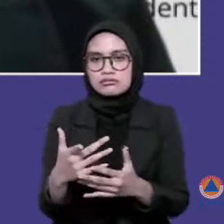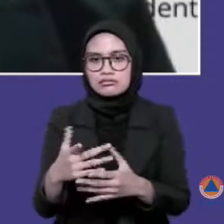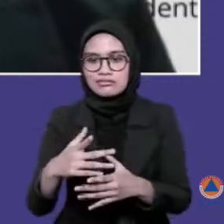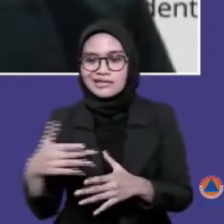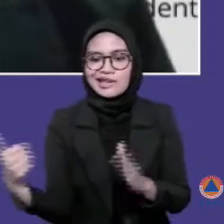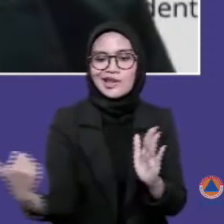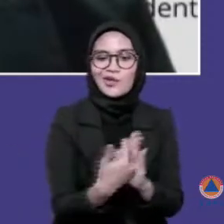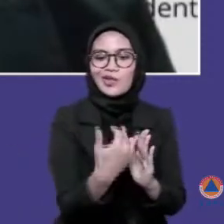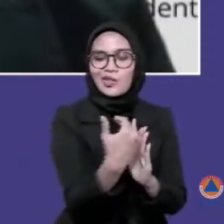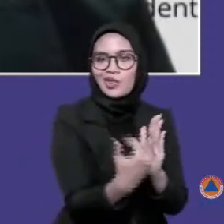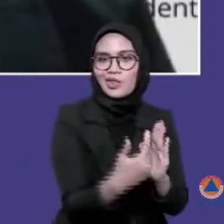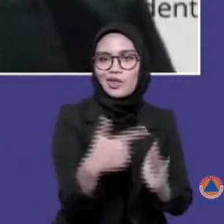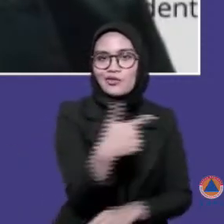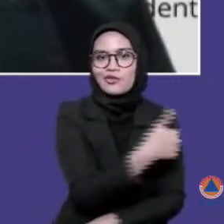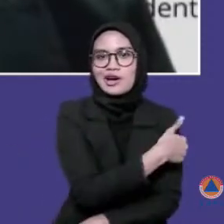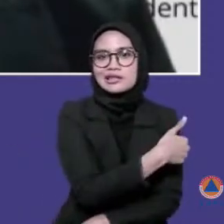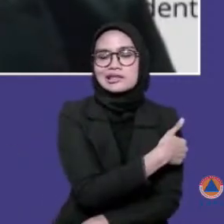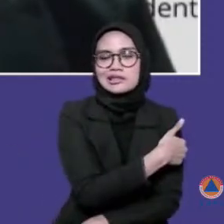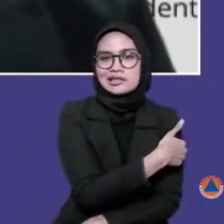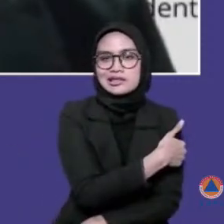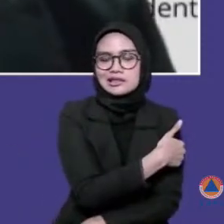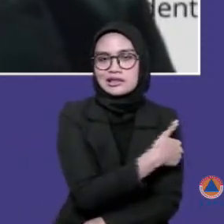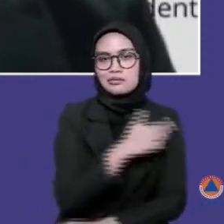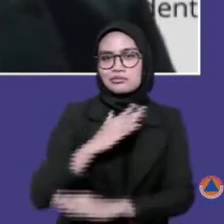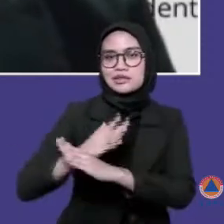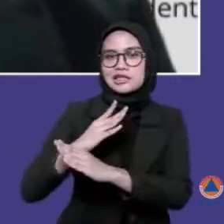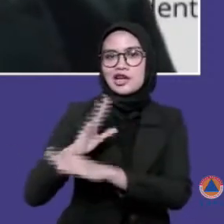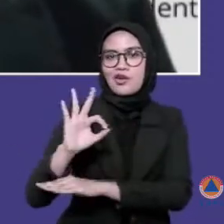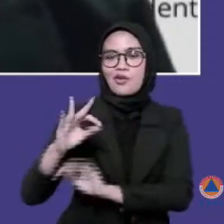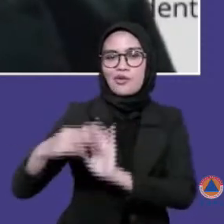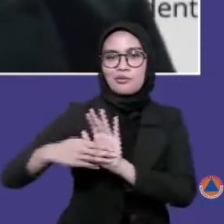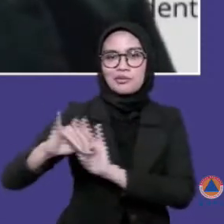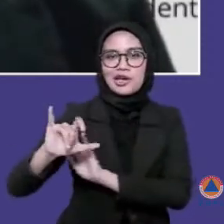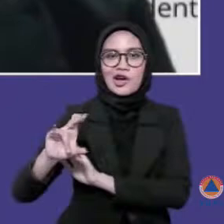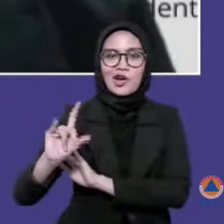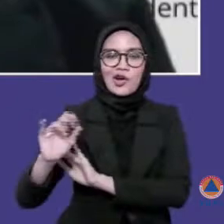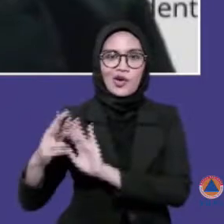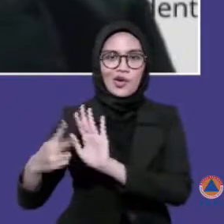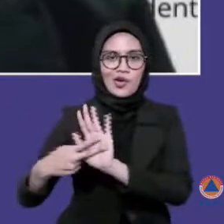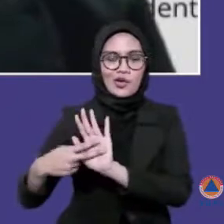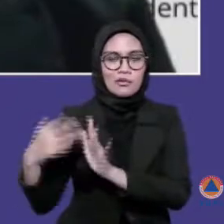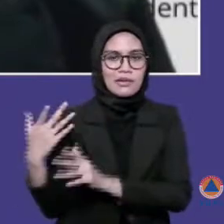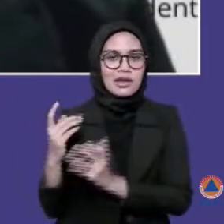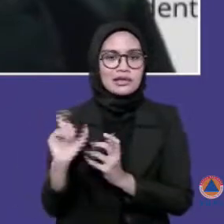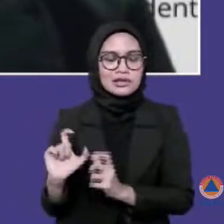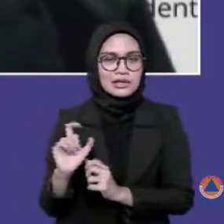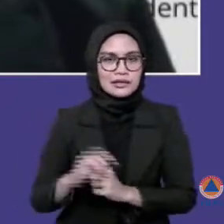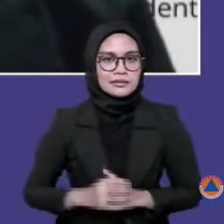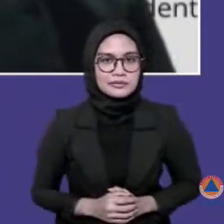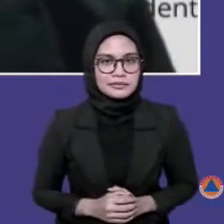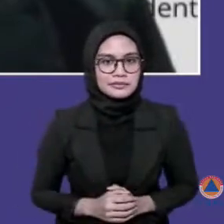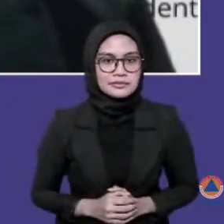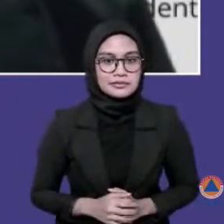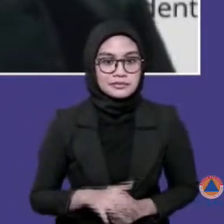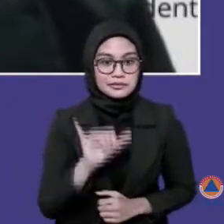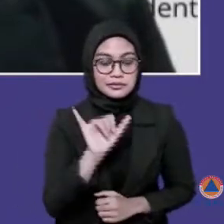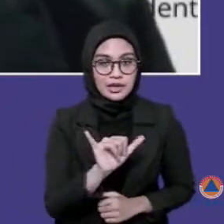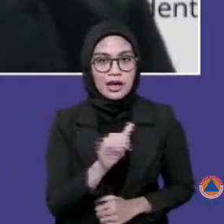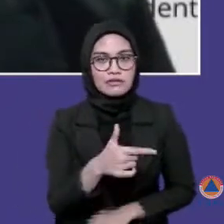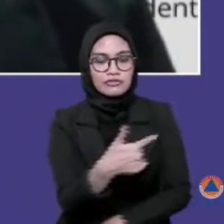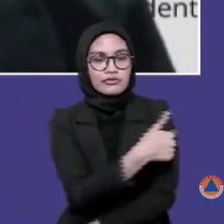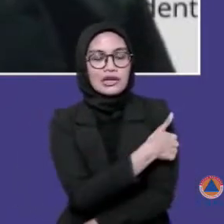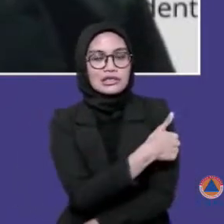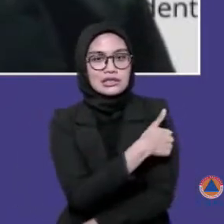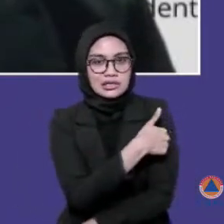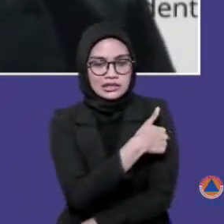of Omicron risks? Yes, at this moment, with the coverage of the first dose